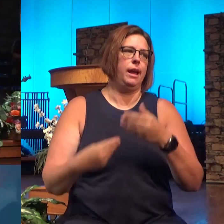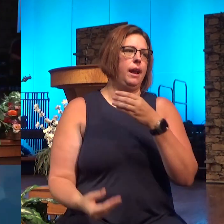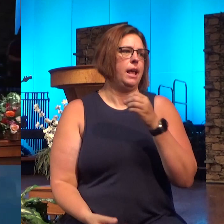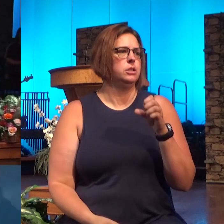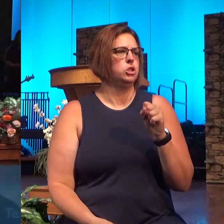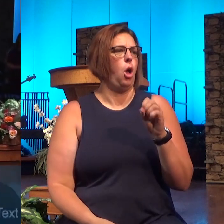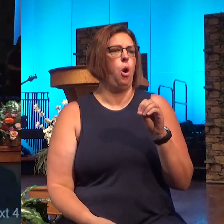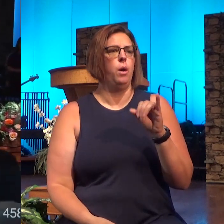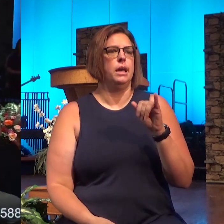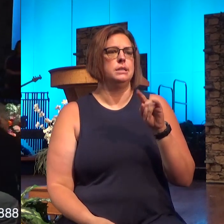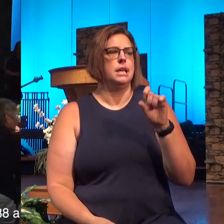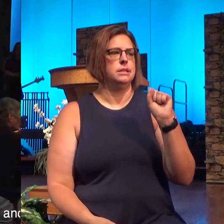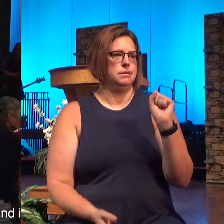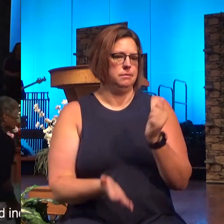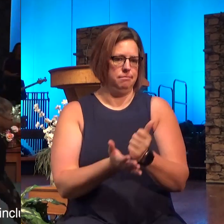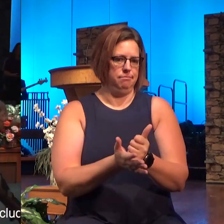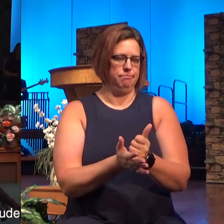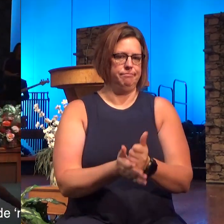so it is.